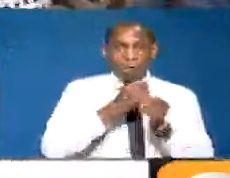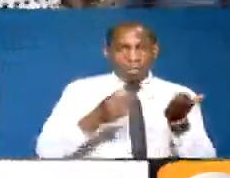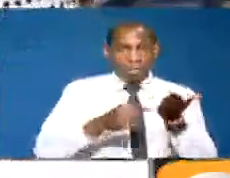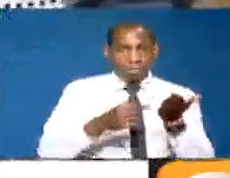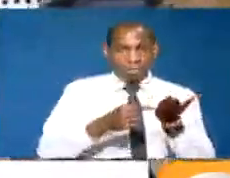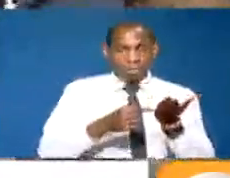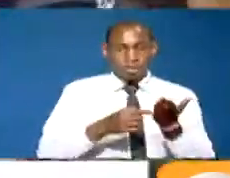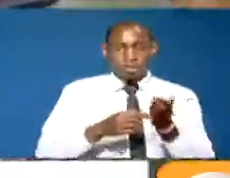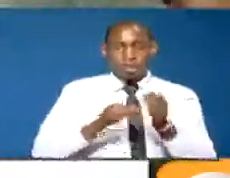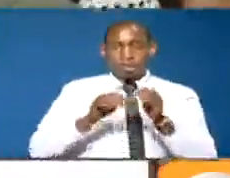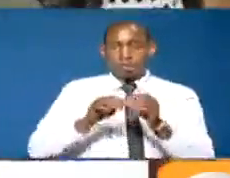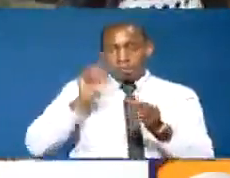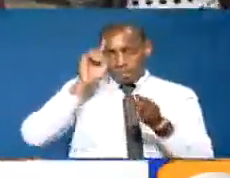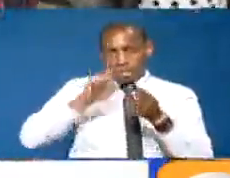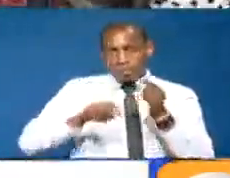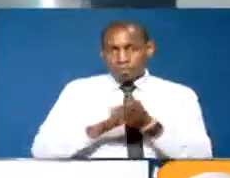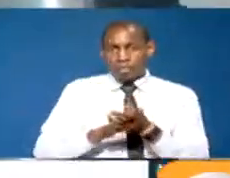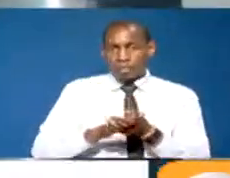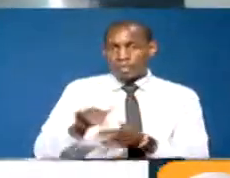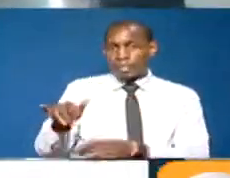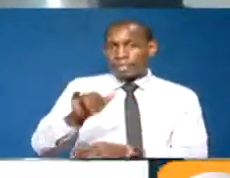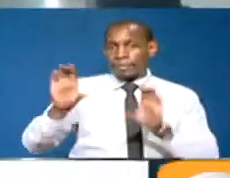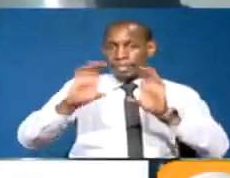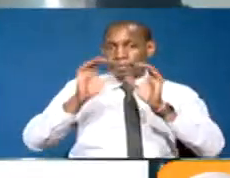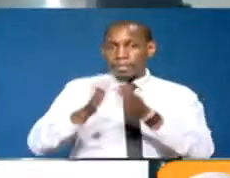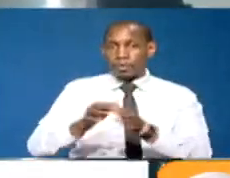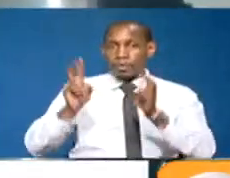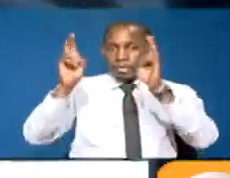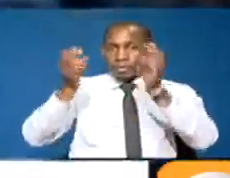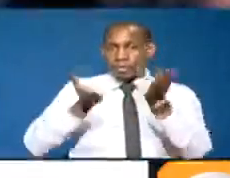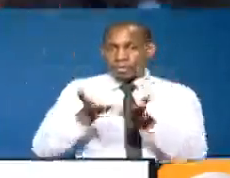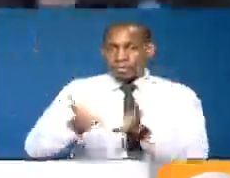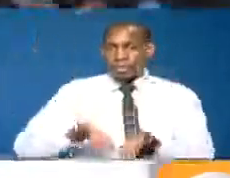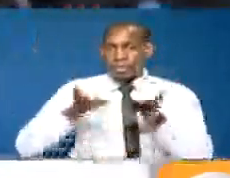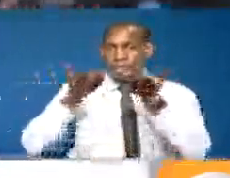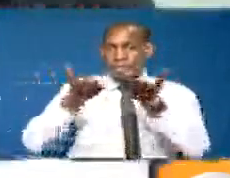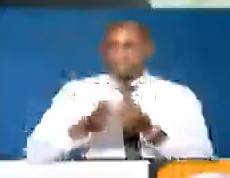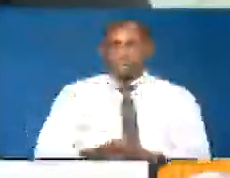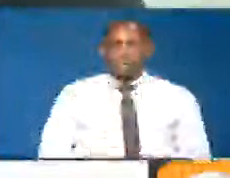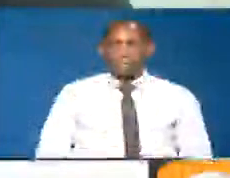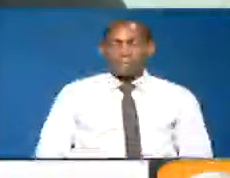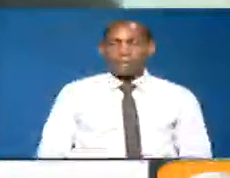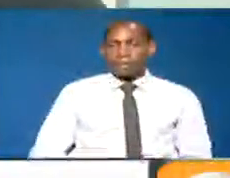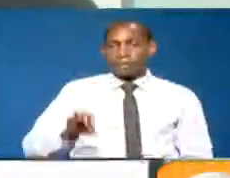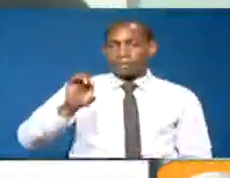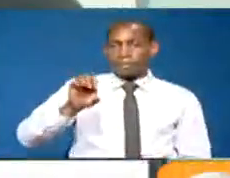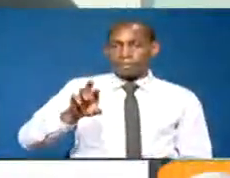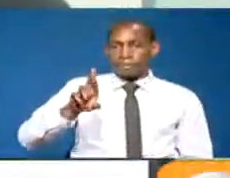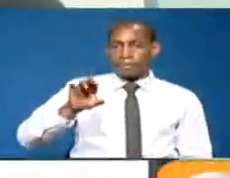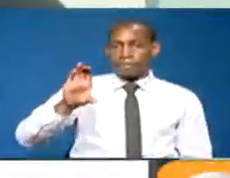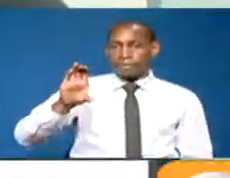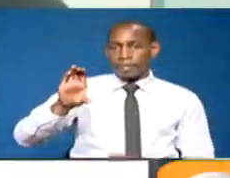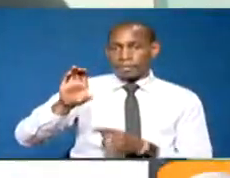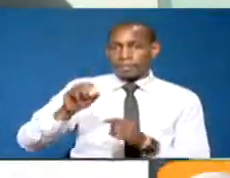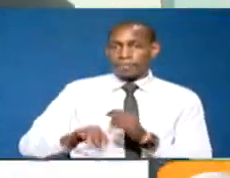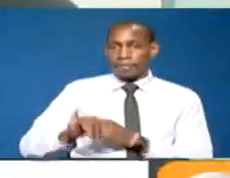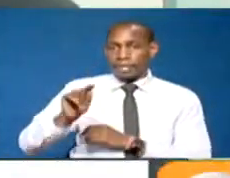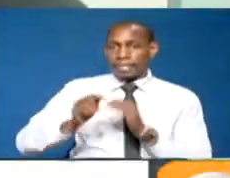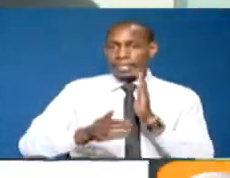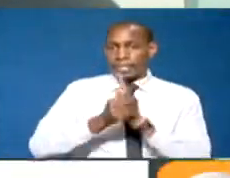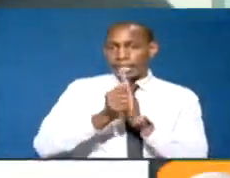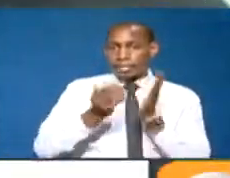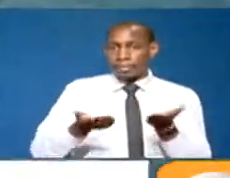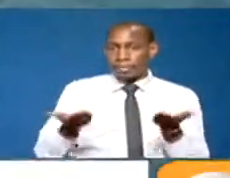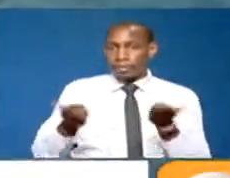in a bid to catch up with the rest of the world in matters of service delivery. Eric Okello, an IT guru based in